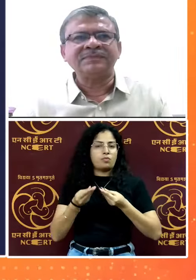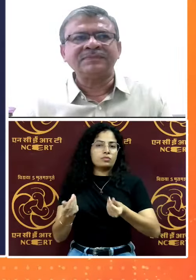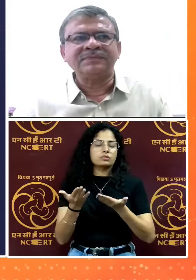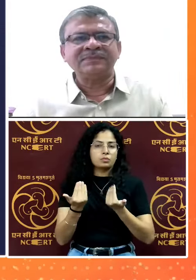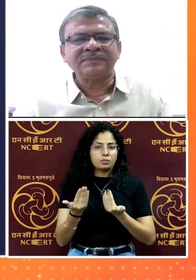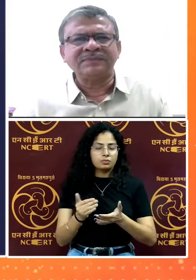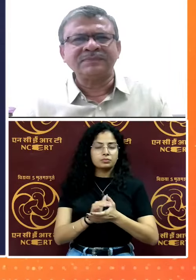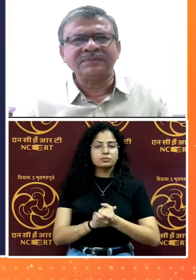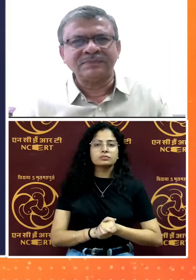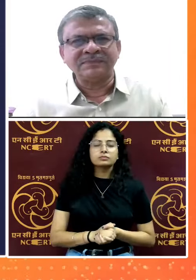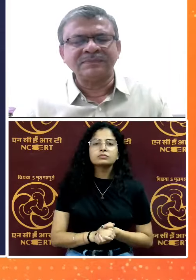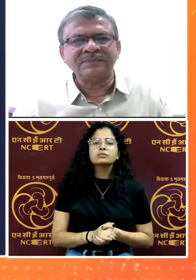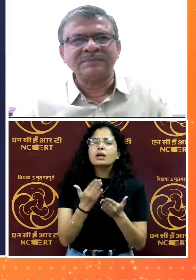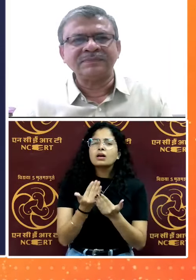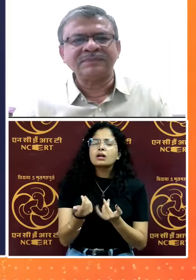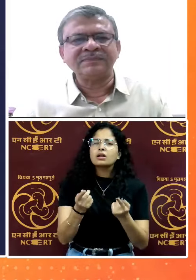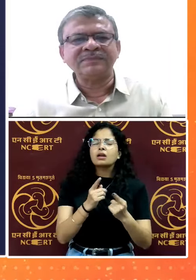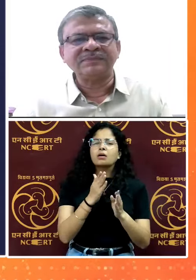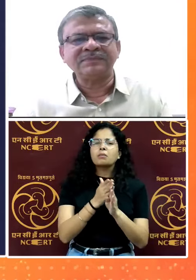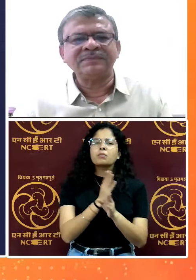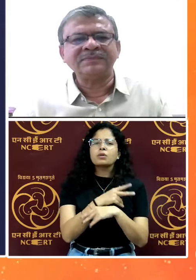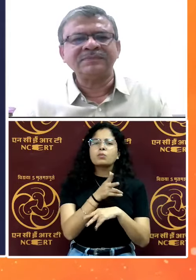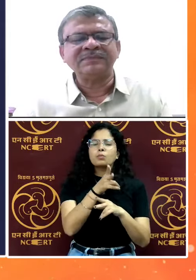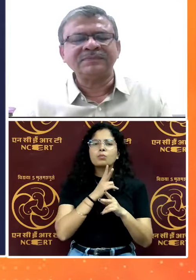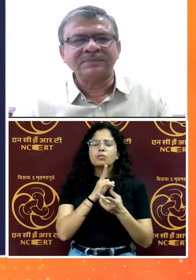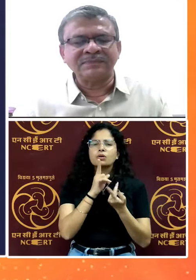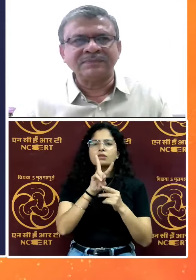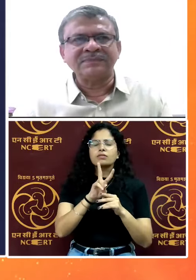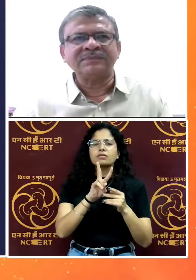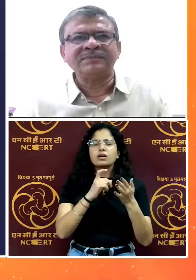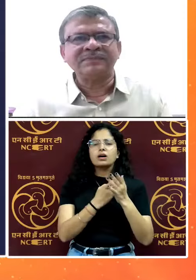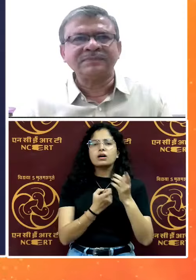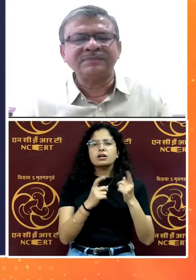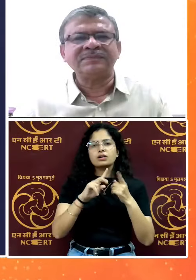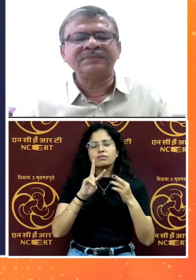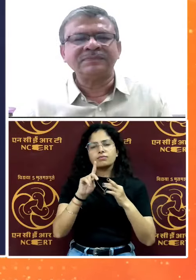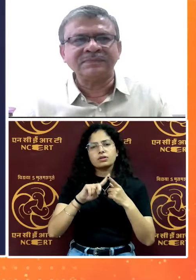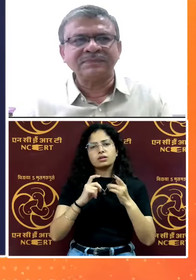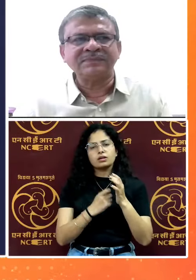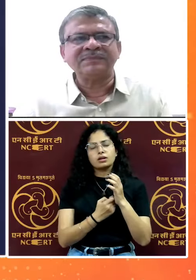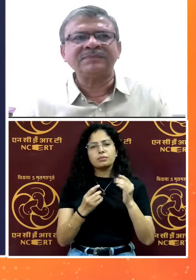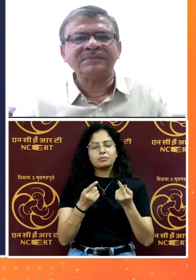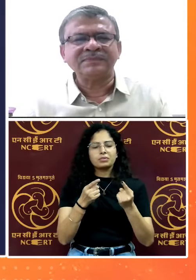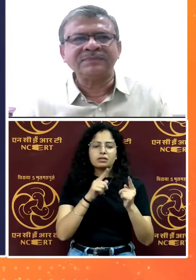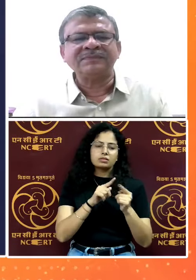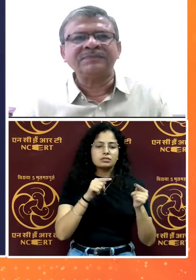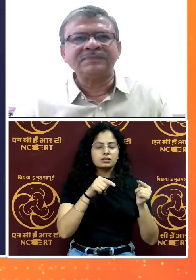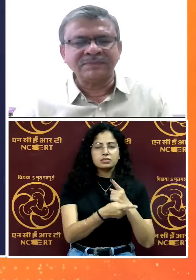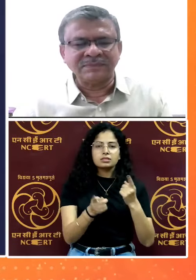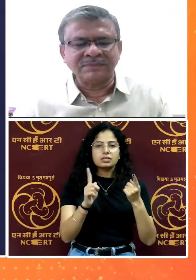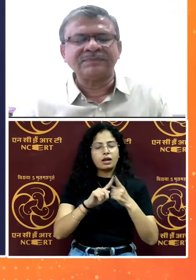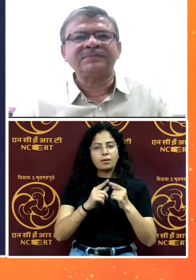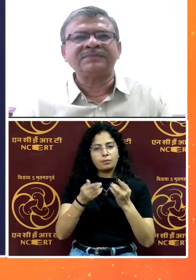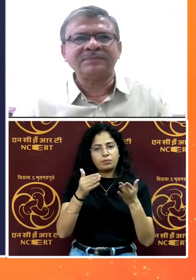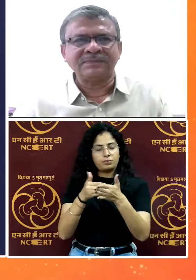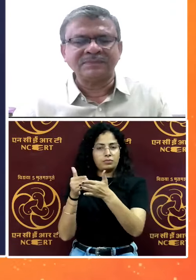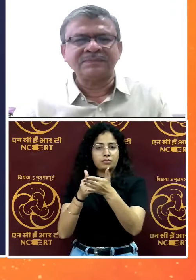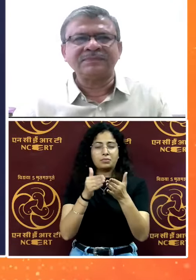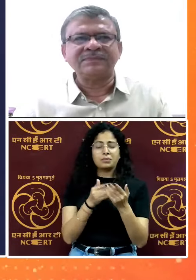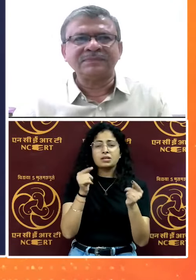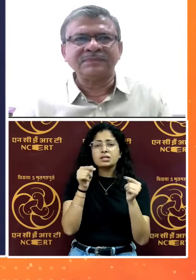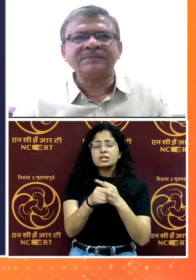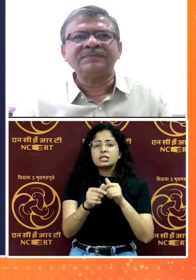special educator. Now, you talked about reverberation. I want to understand, of course, it will create barriers when it comes to understanding the concepts. So,